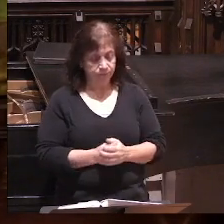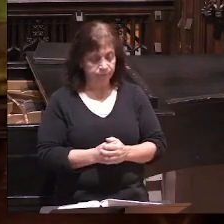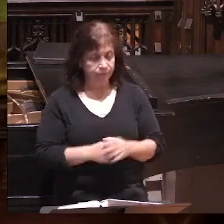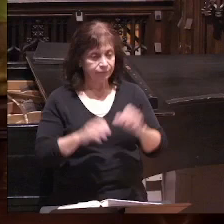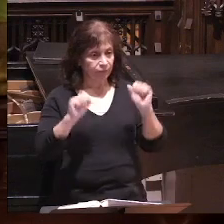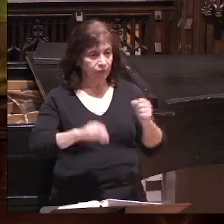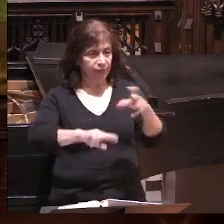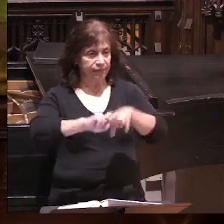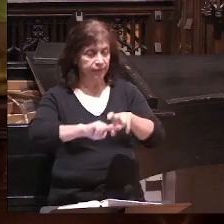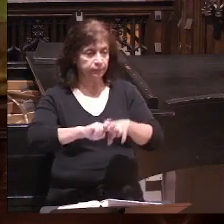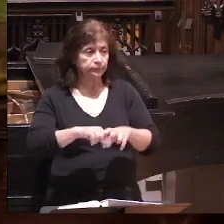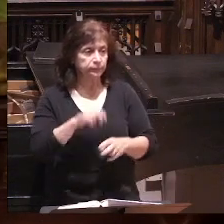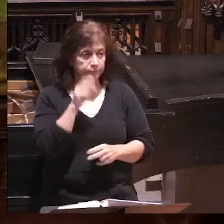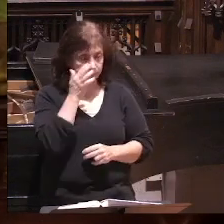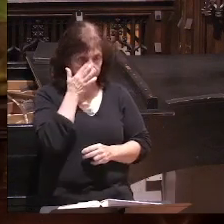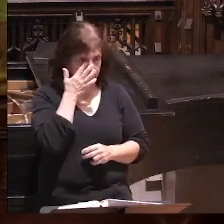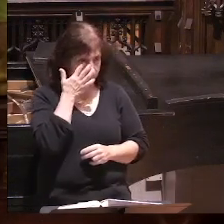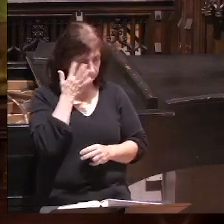Please be seated.